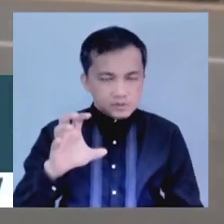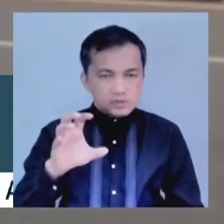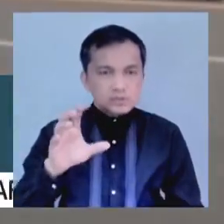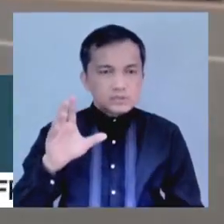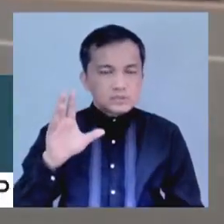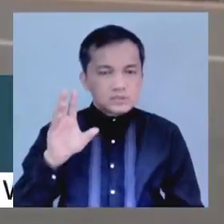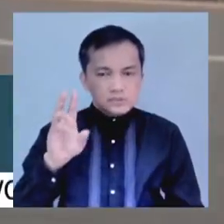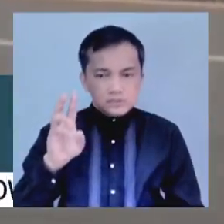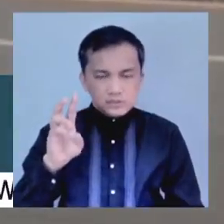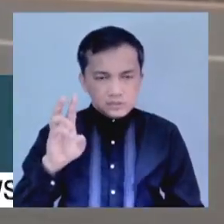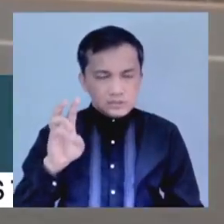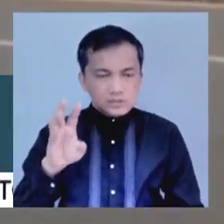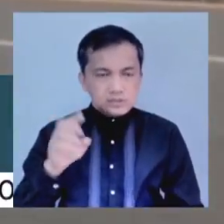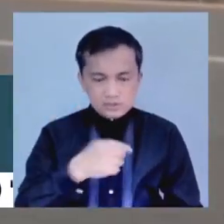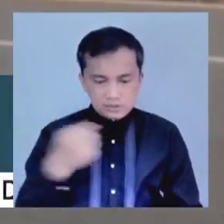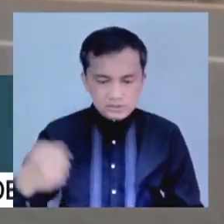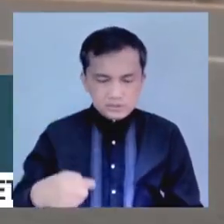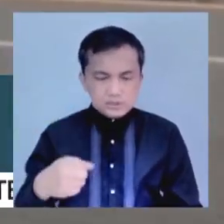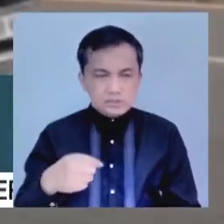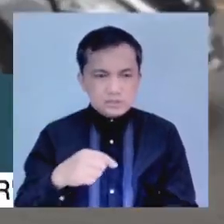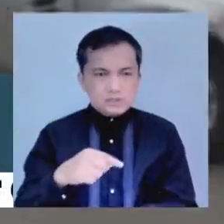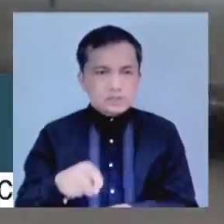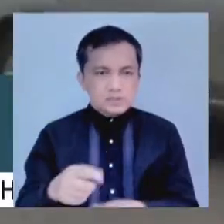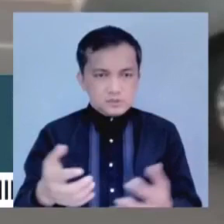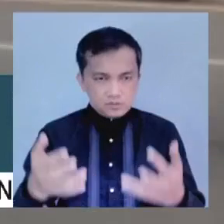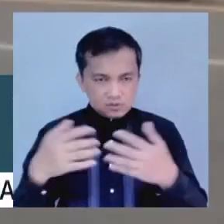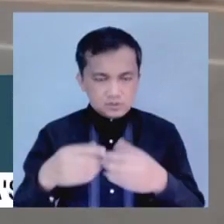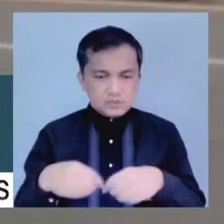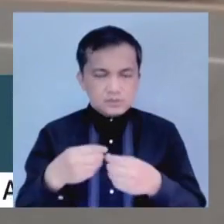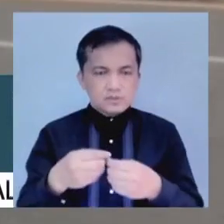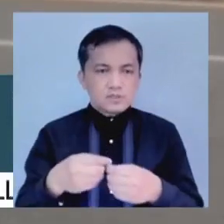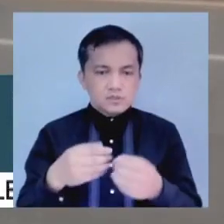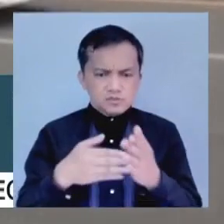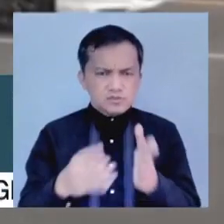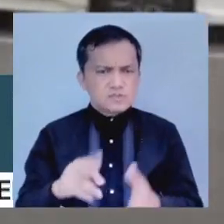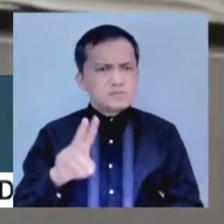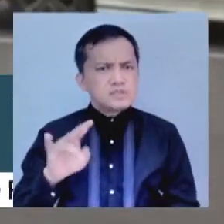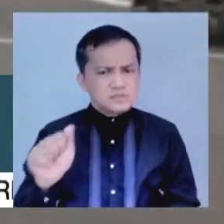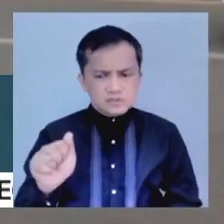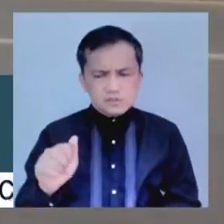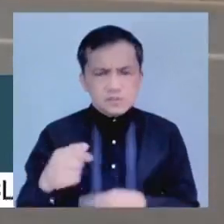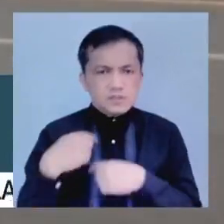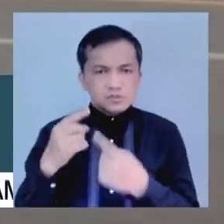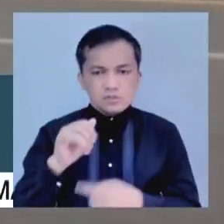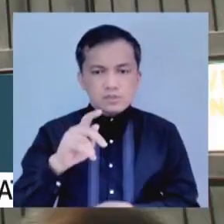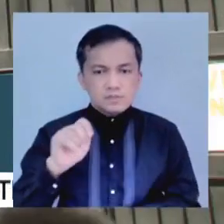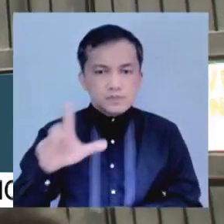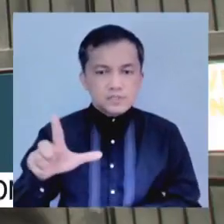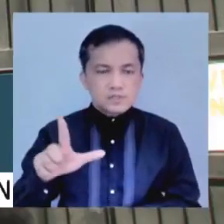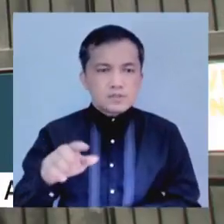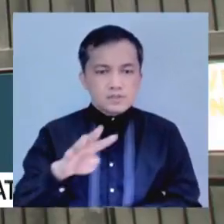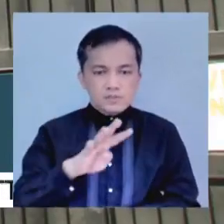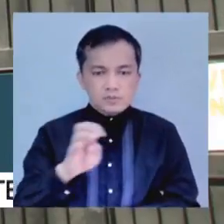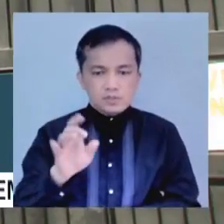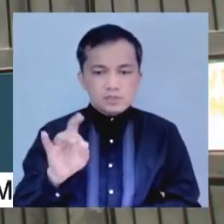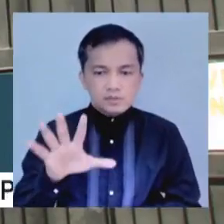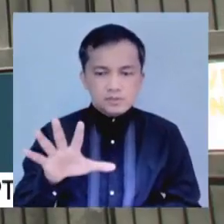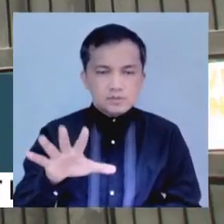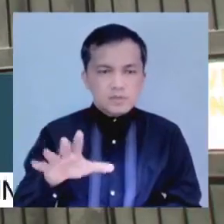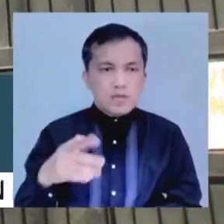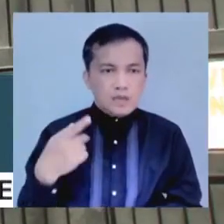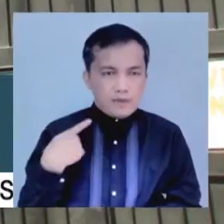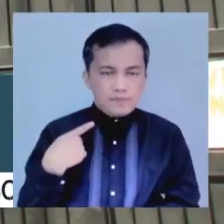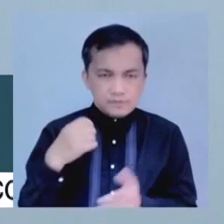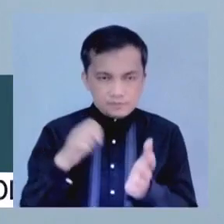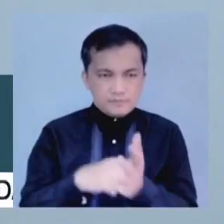1,516 Chinese nationals have been granted student visas there, but as of April, only 485 are currently